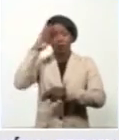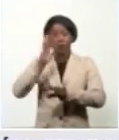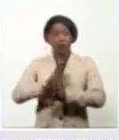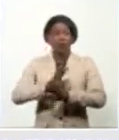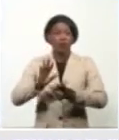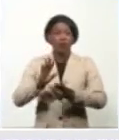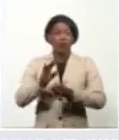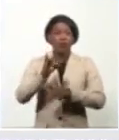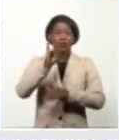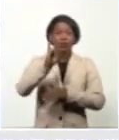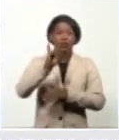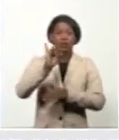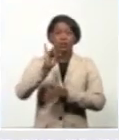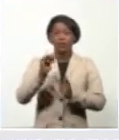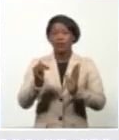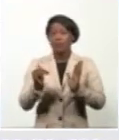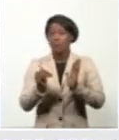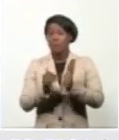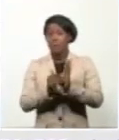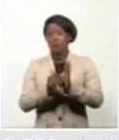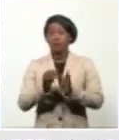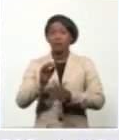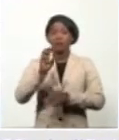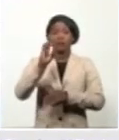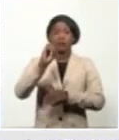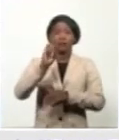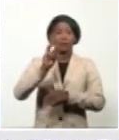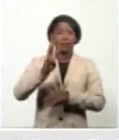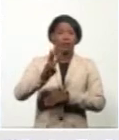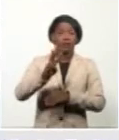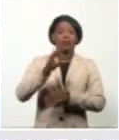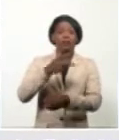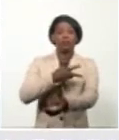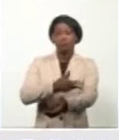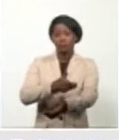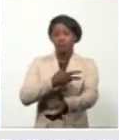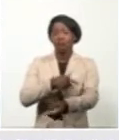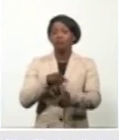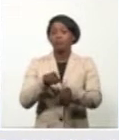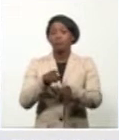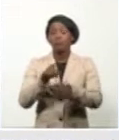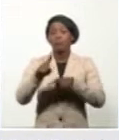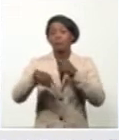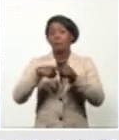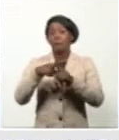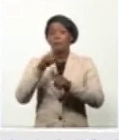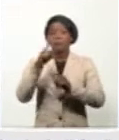Having said that, we can say that in the accumulated samples studied in our country,